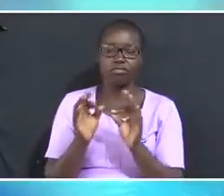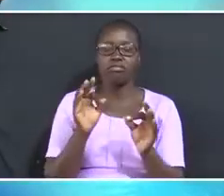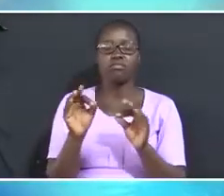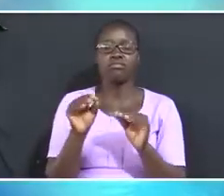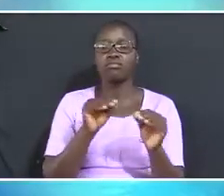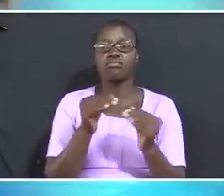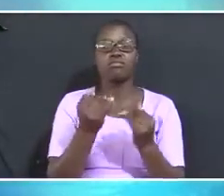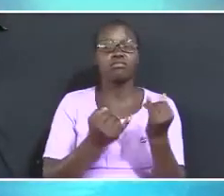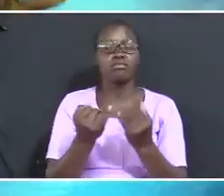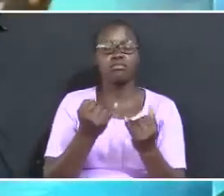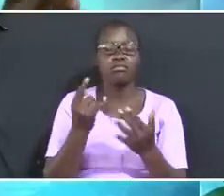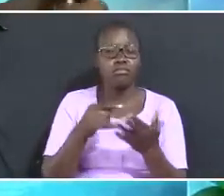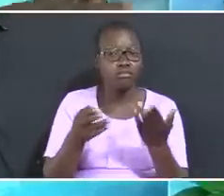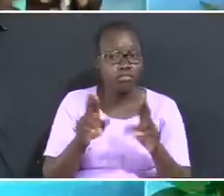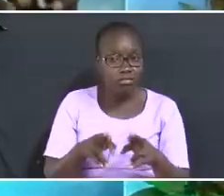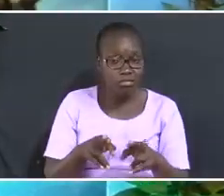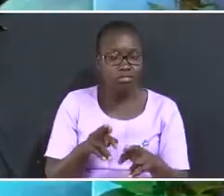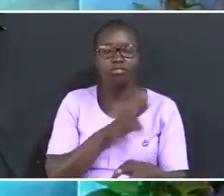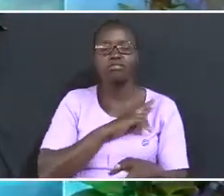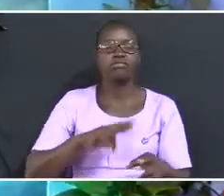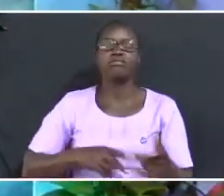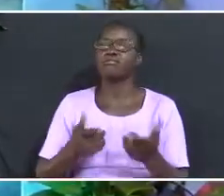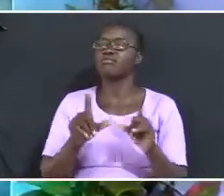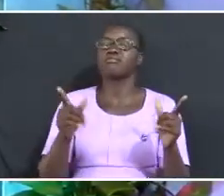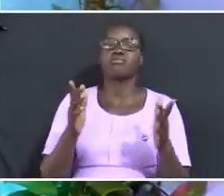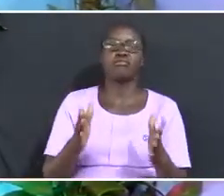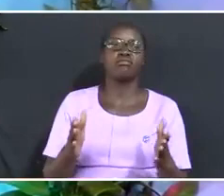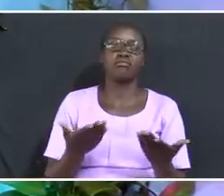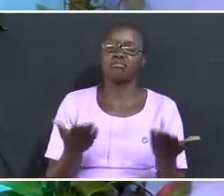going to happen? That's religious liberty, but external.